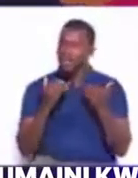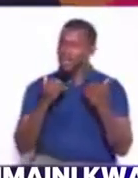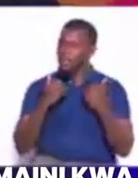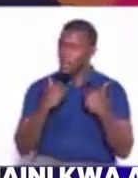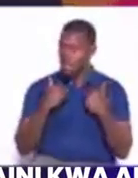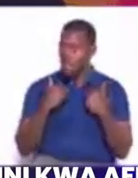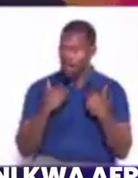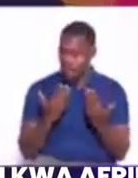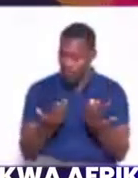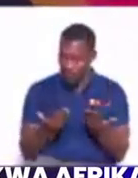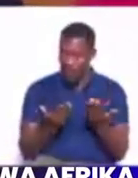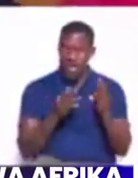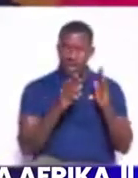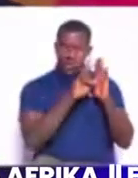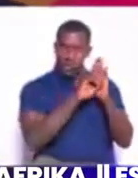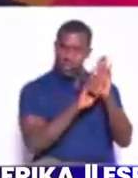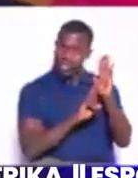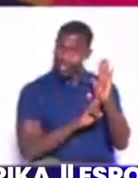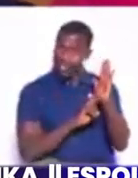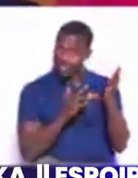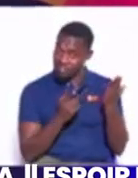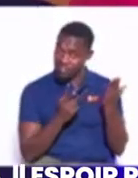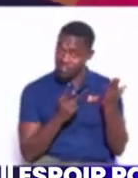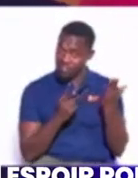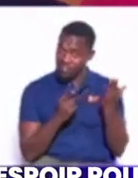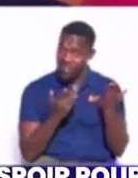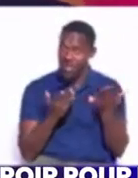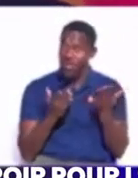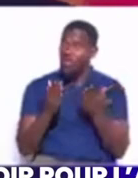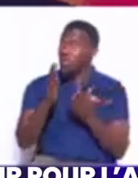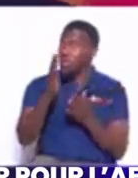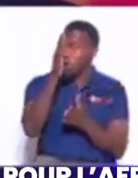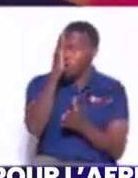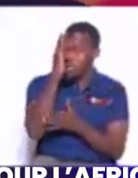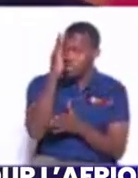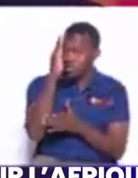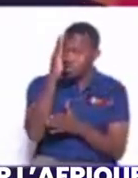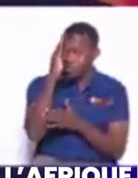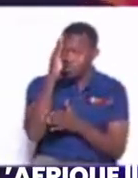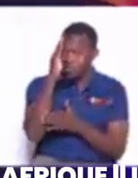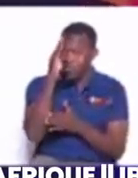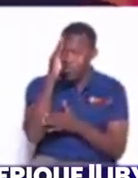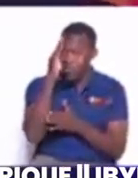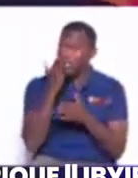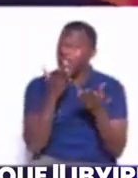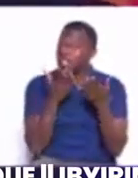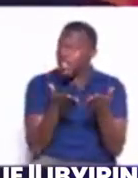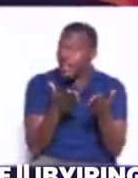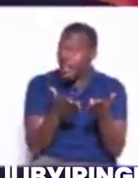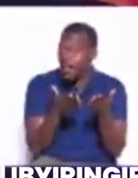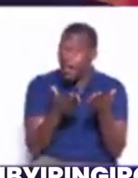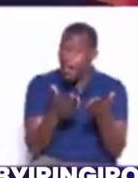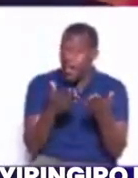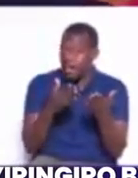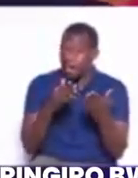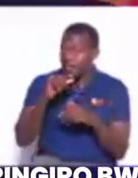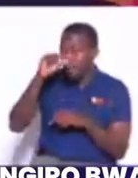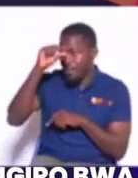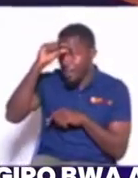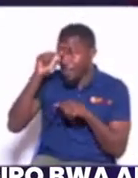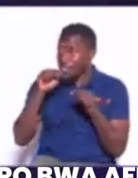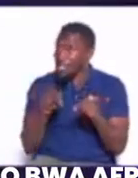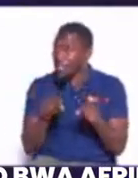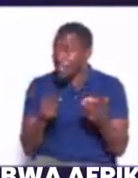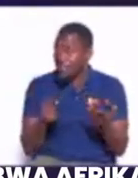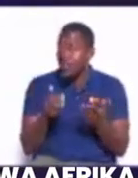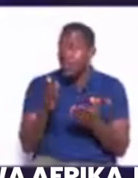life? Does God have a foundation in his government? What is God's message for these